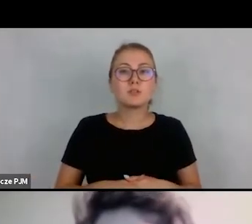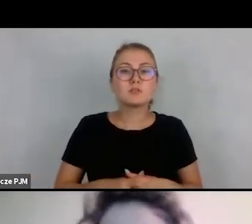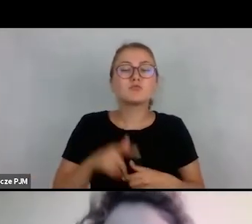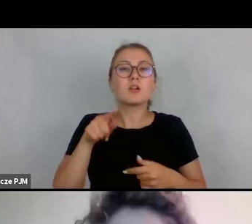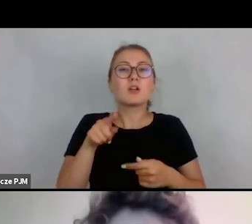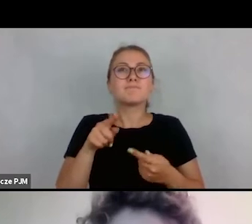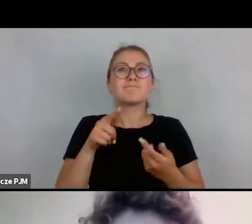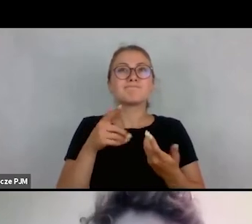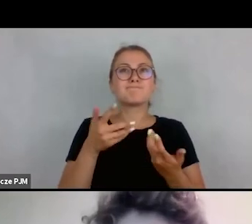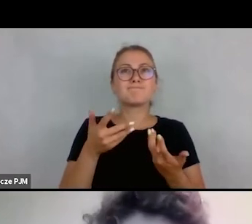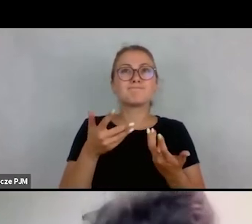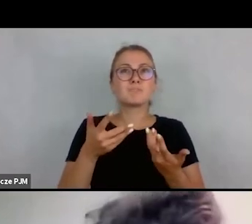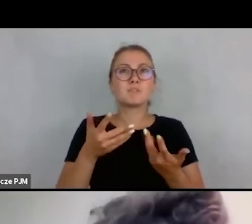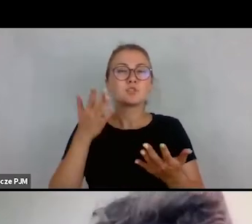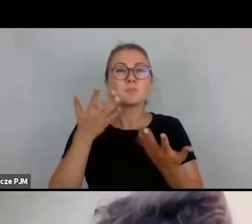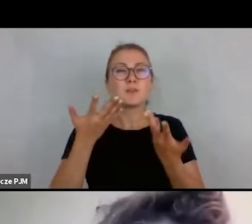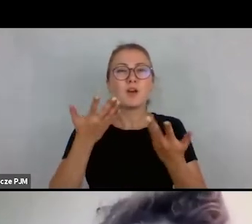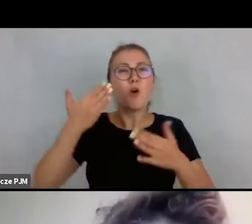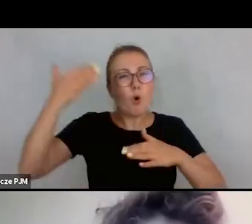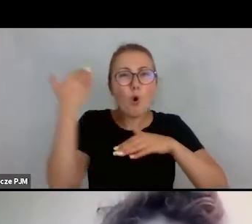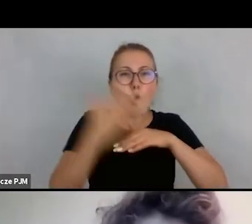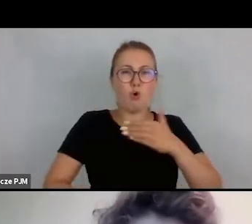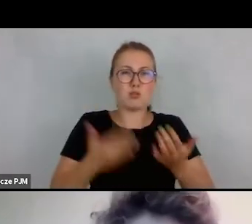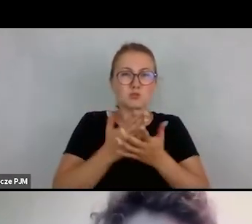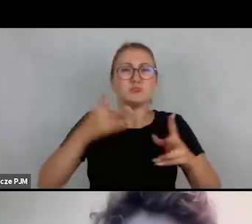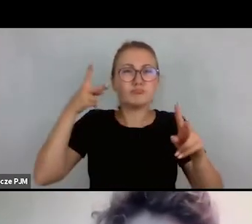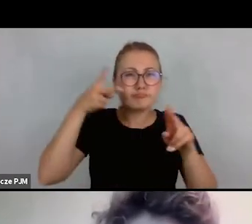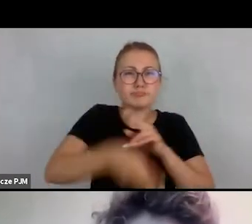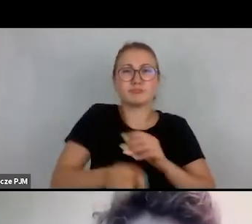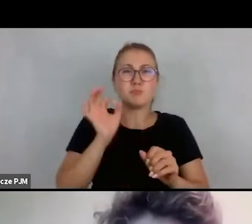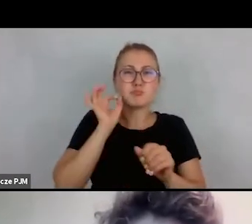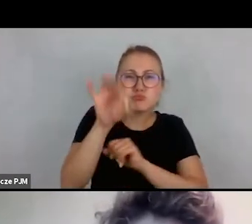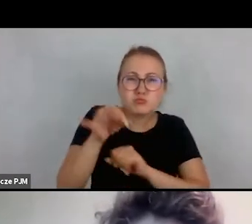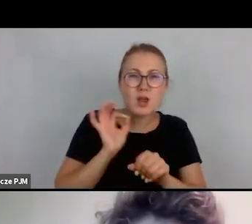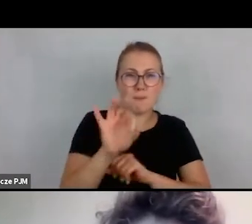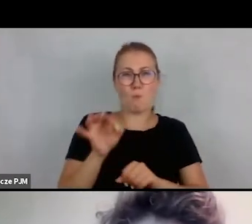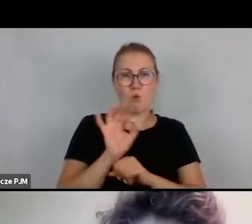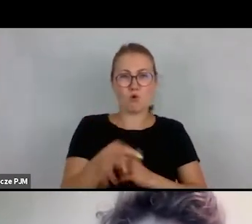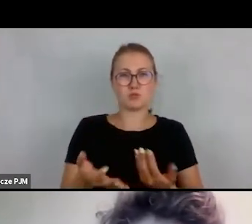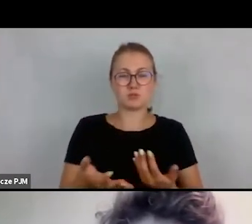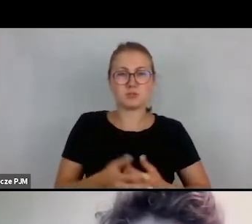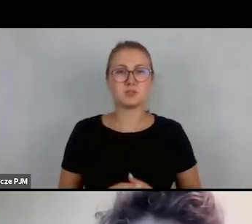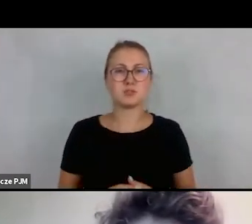end war and conflict? Those are the things that matter to me. Being a man